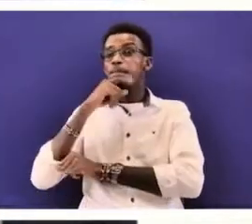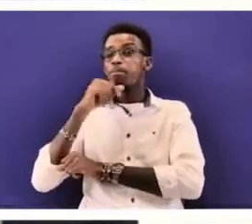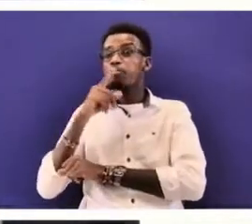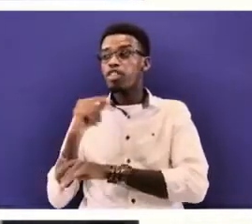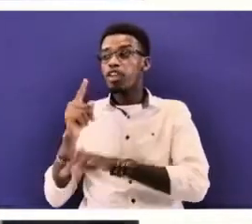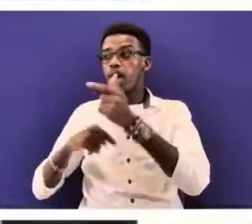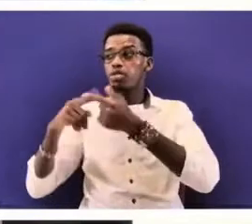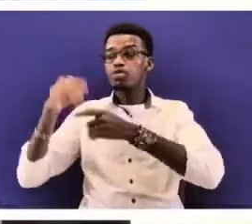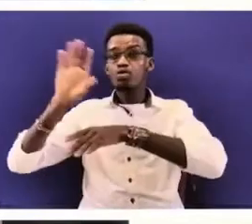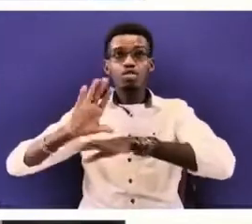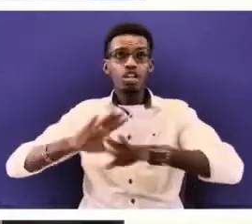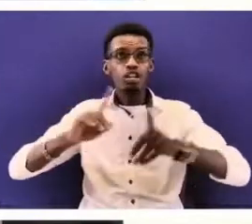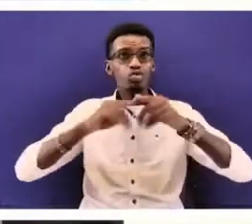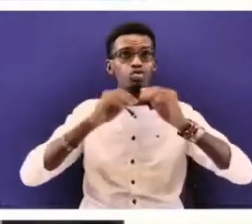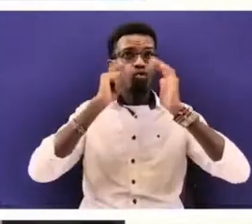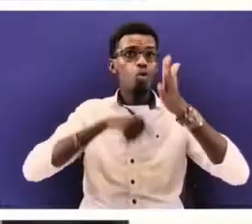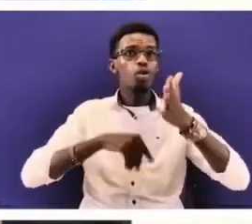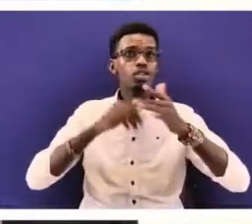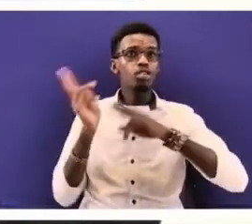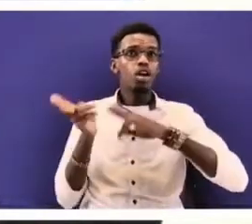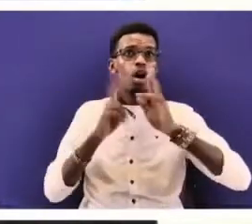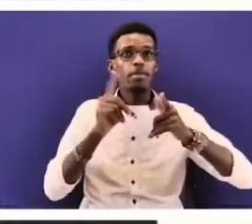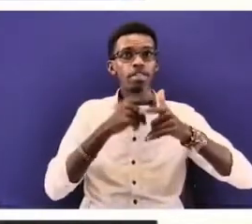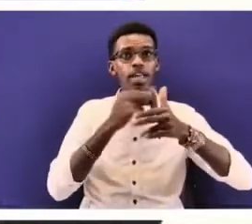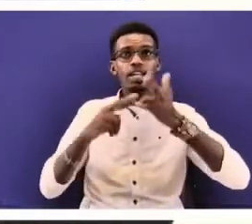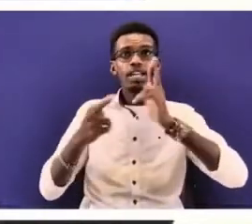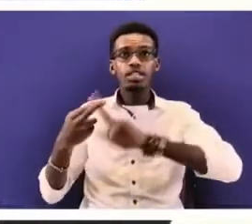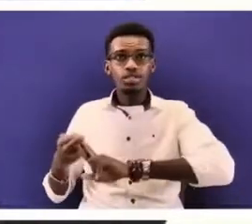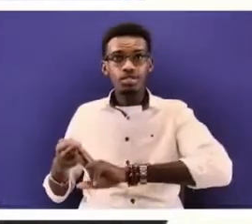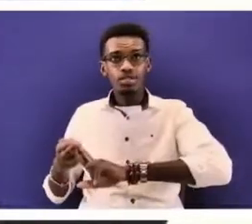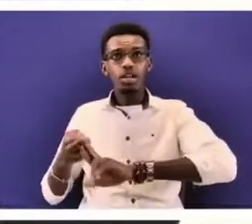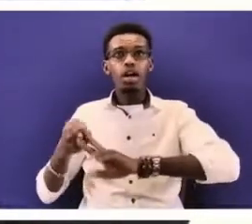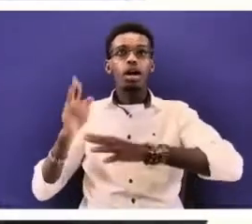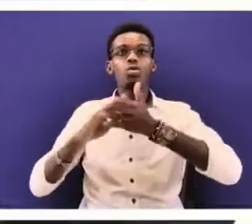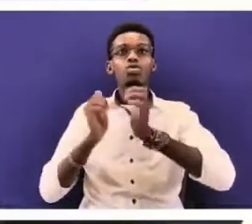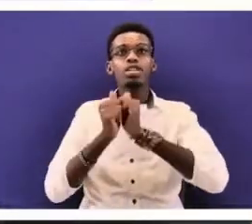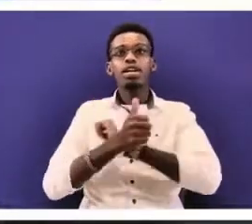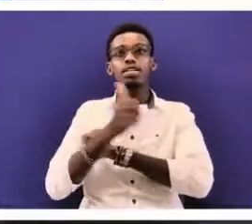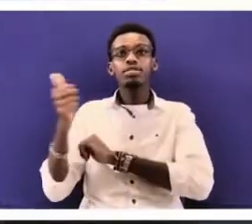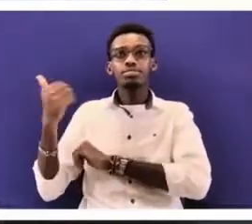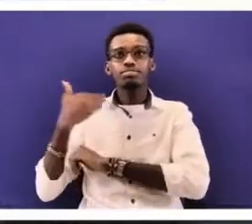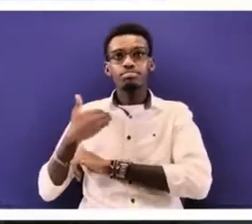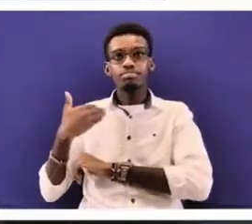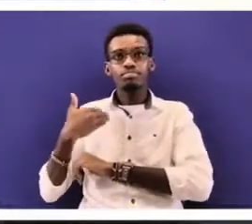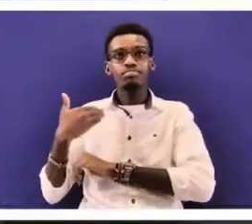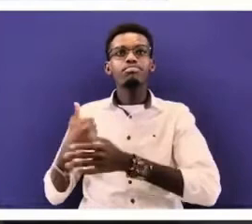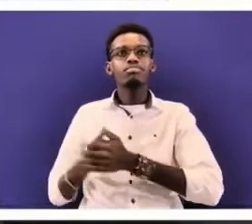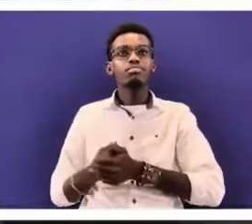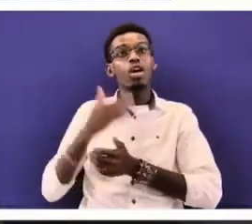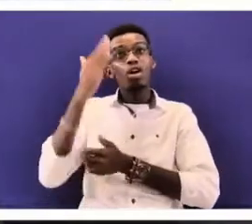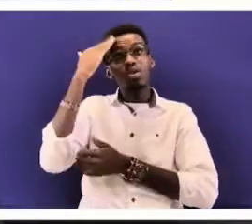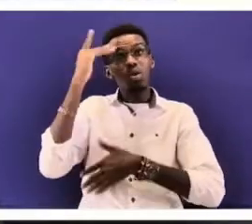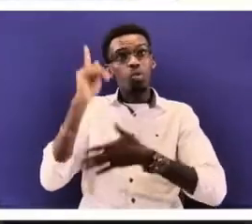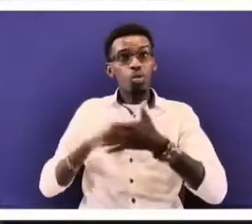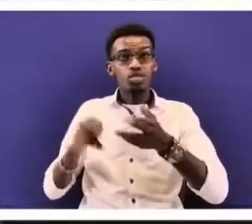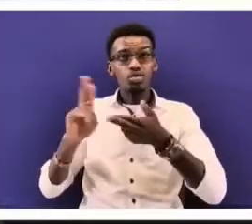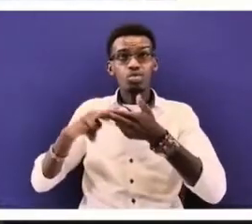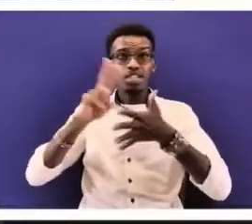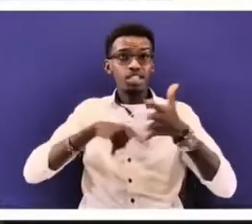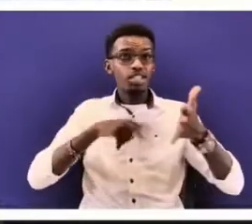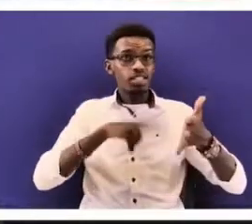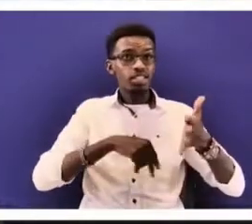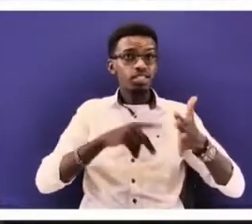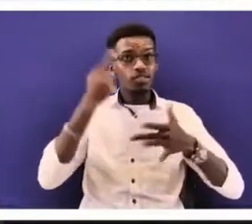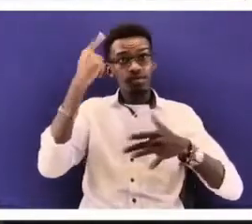to church or whether it's just being in a relationship with the other. Did you notice the reading of the